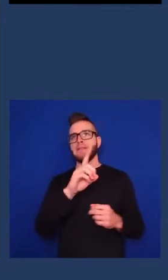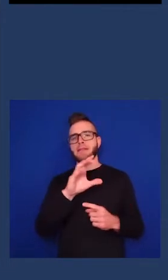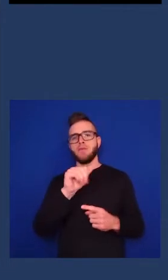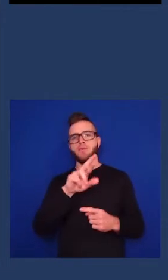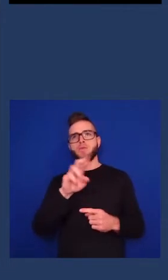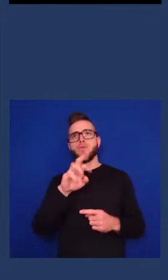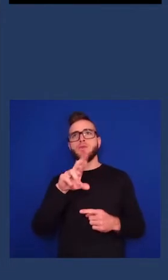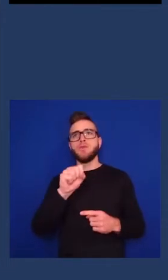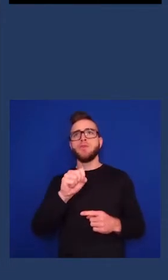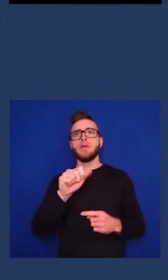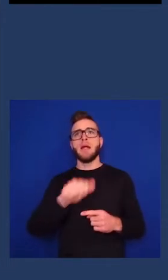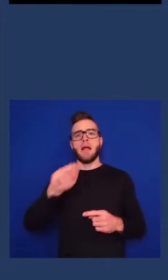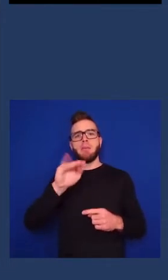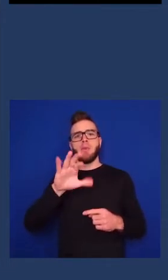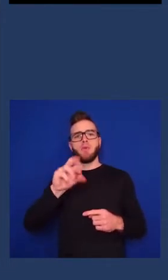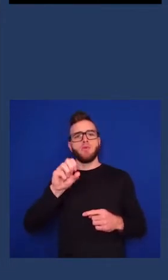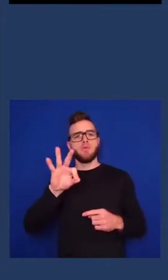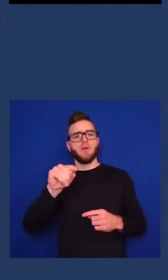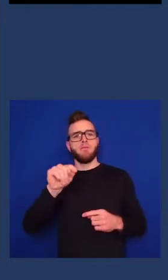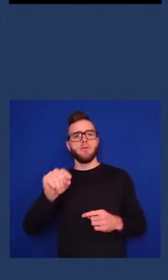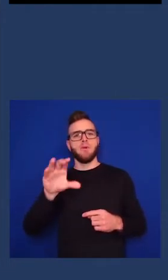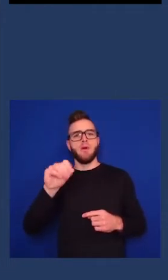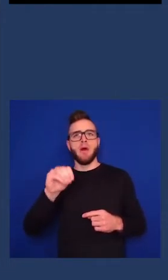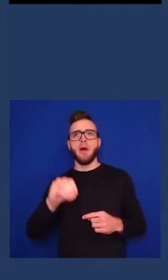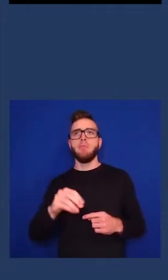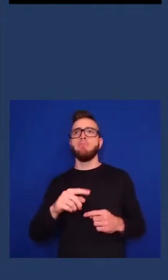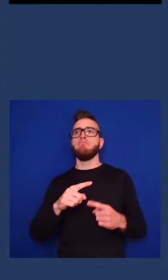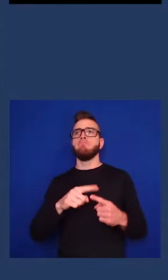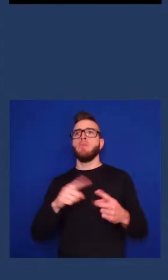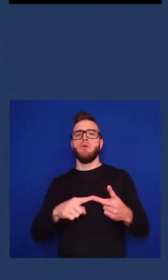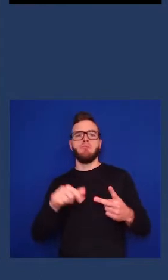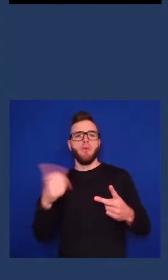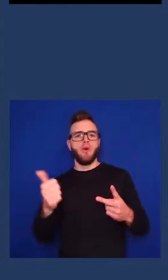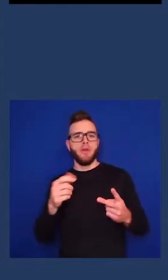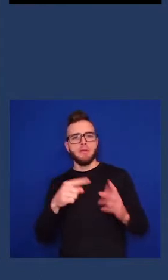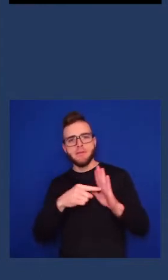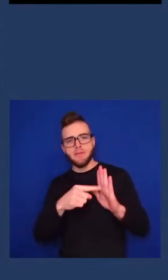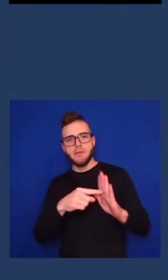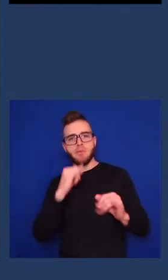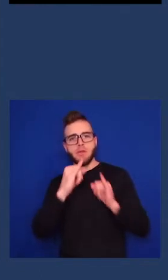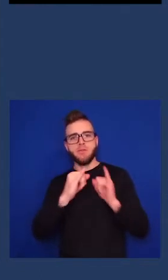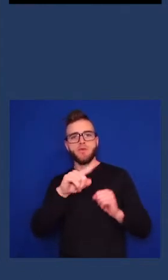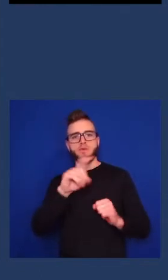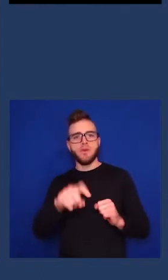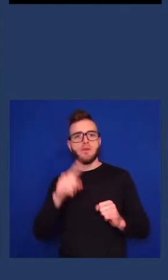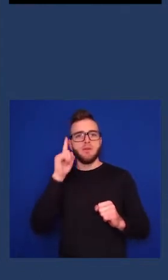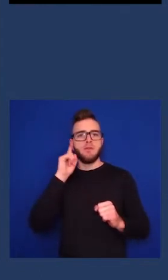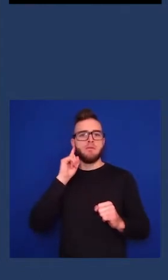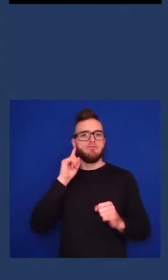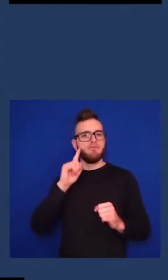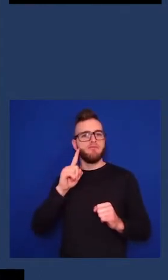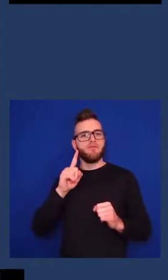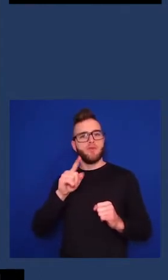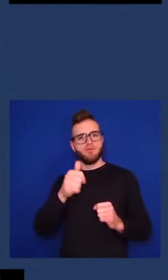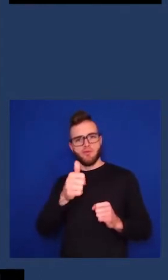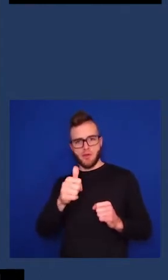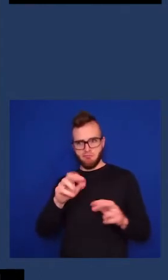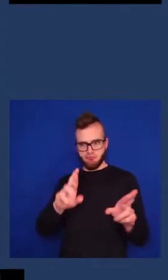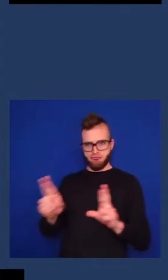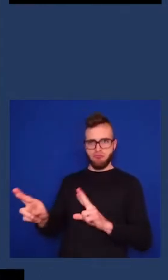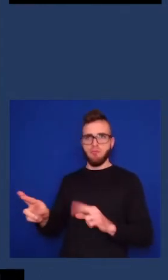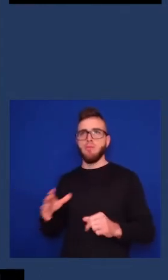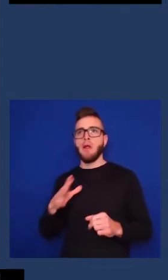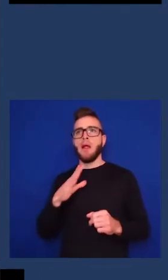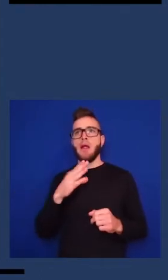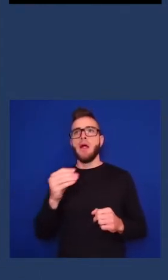DCAREERS@microsoft.com. We also have some example interview questions that you can study, as well as some inclusion strategies for companies to kind of follow.